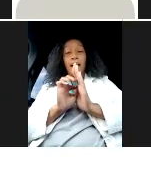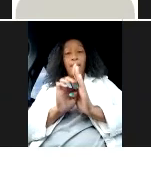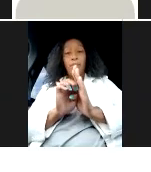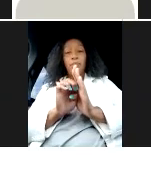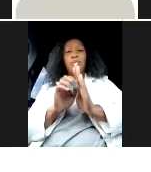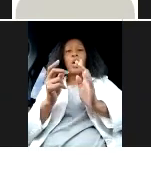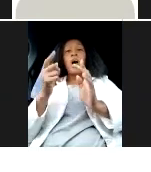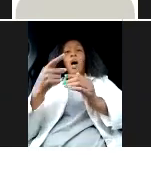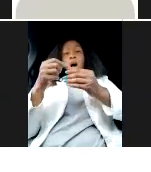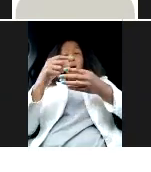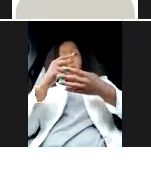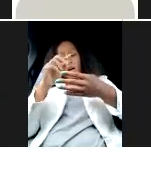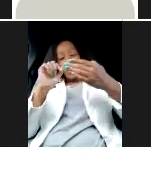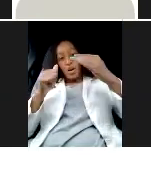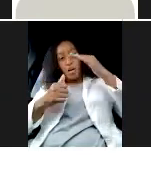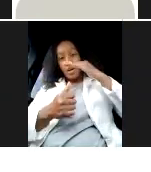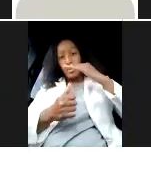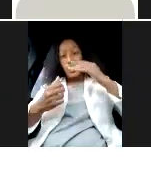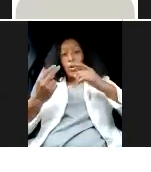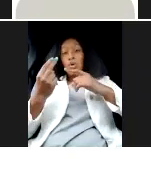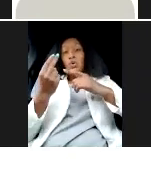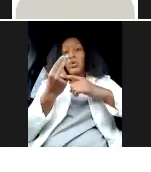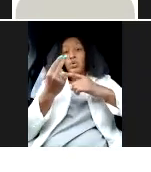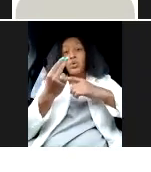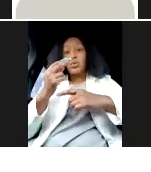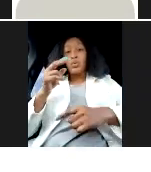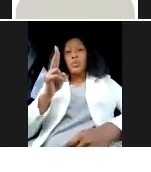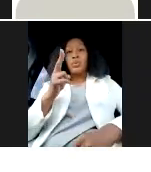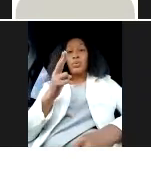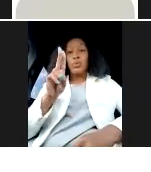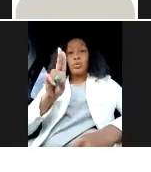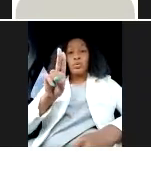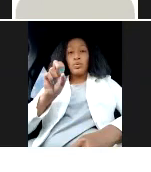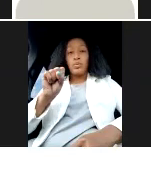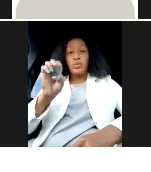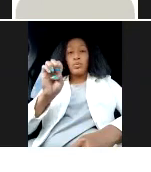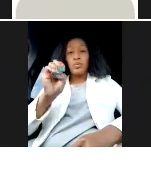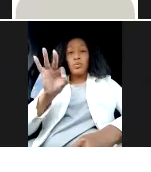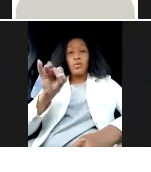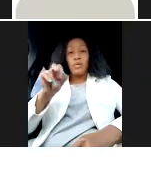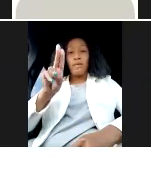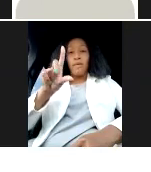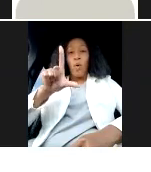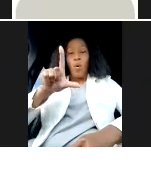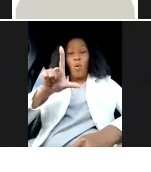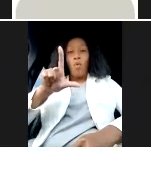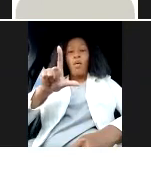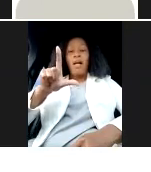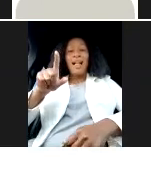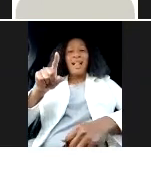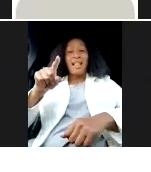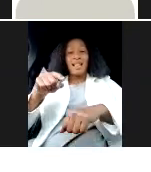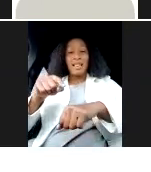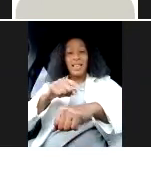So under useful links, you see it clicks and it takes you there. And look, you'll see here, sample